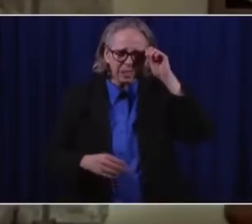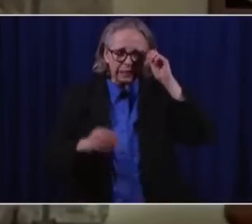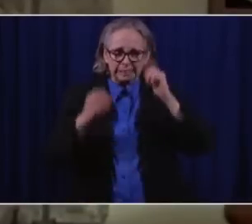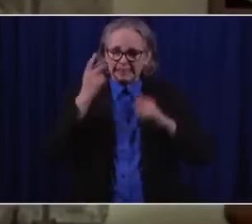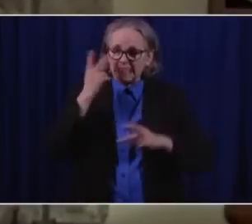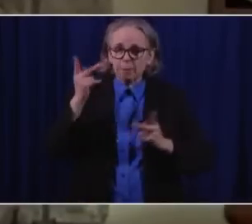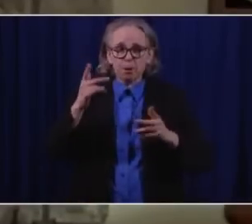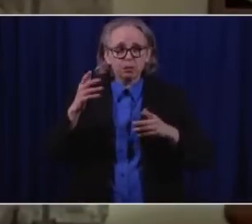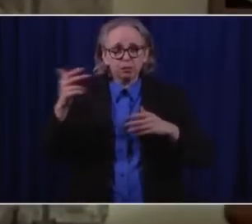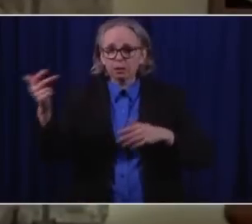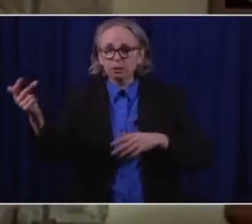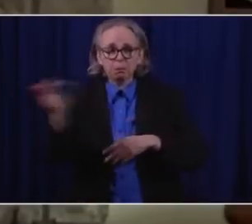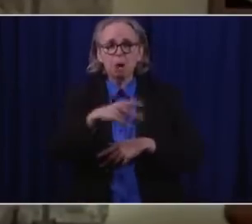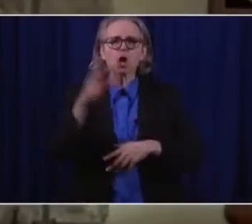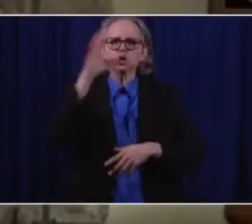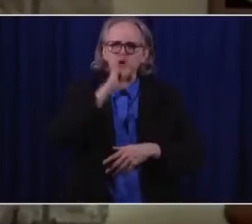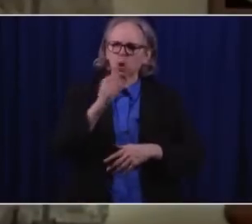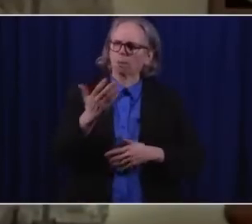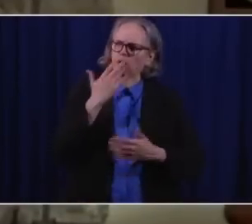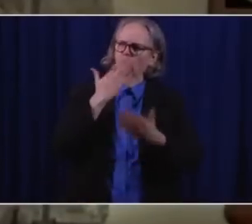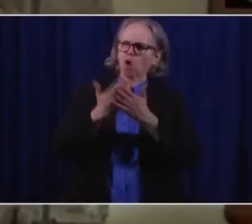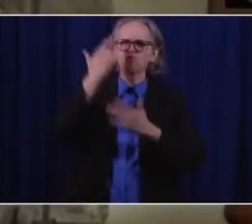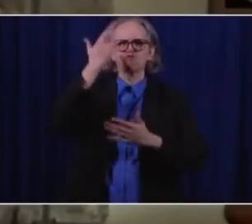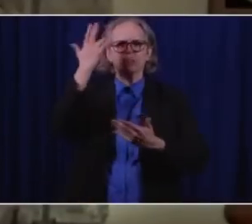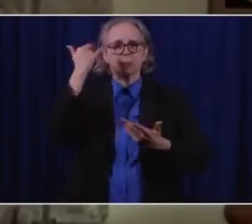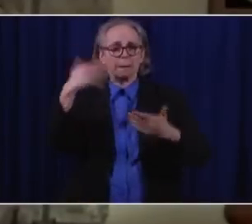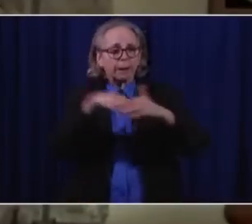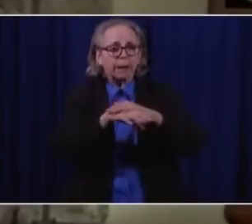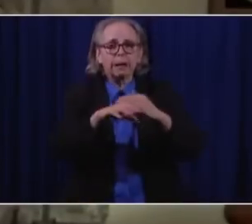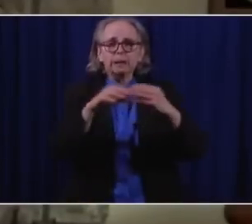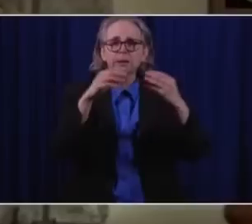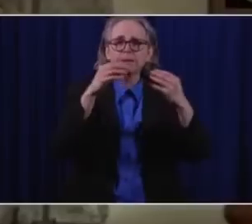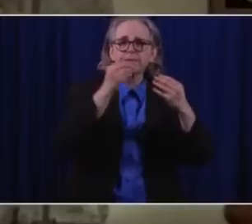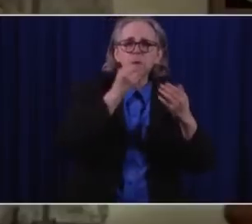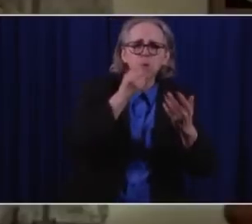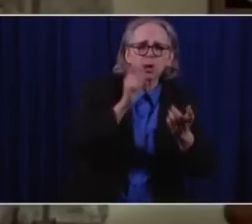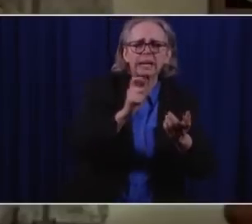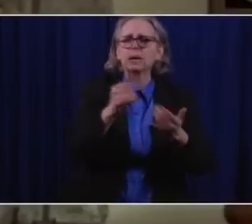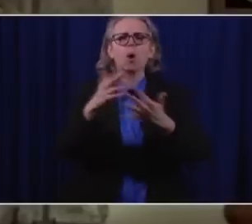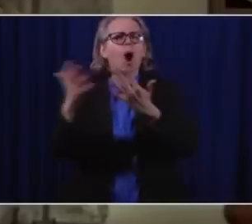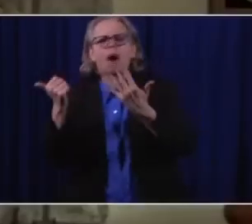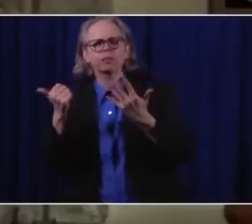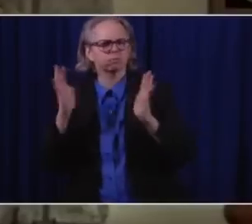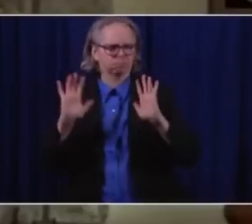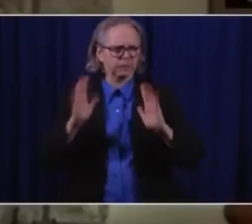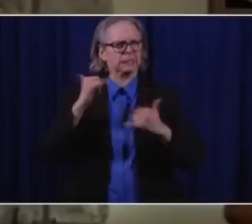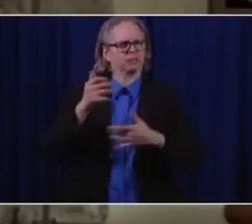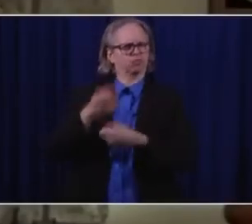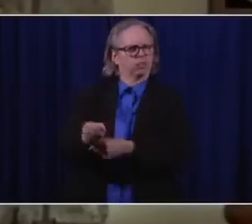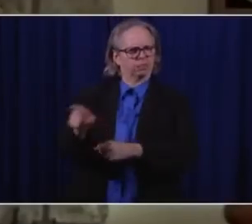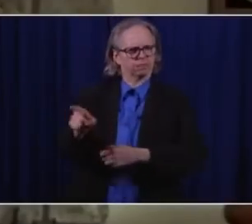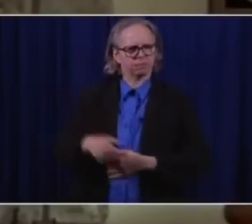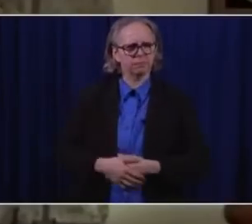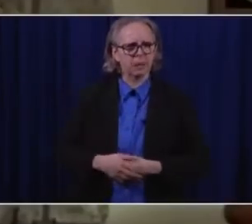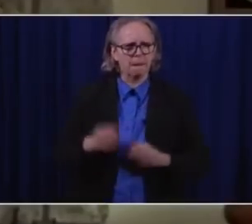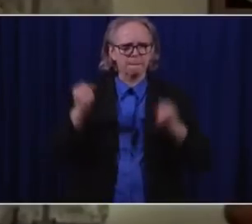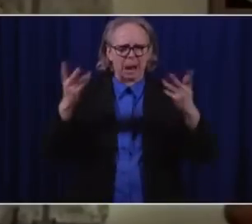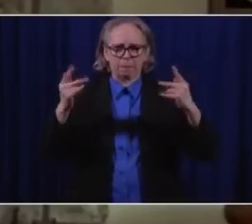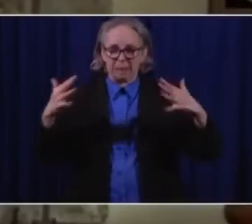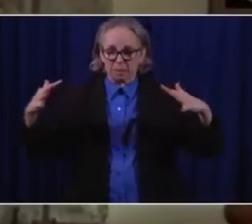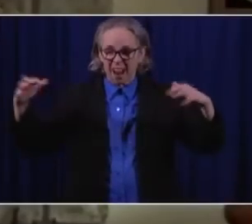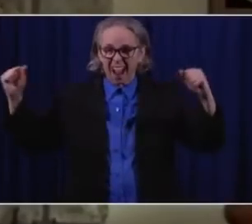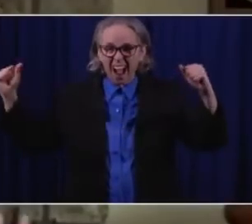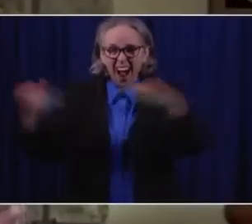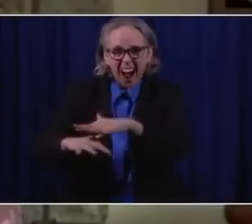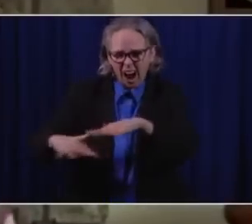legitimate reason to be out there. But on the other hand, you know, if there's a number of people congregating somewhere and